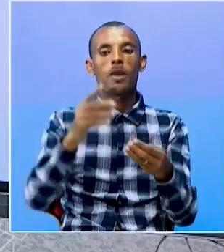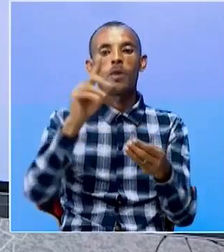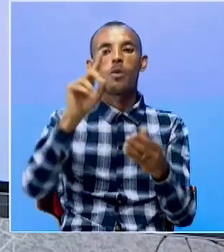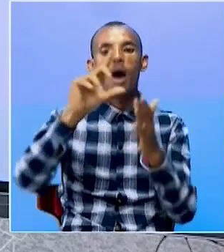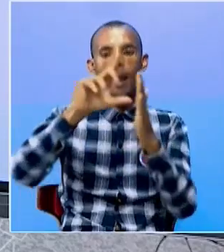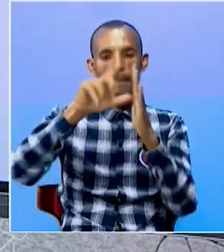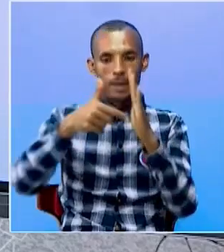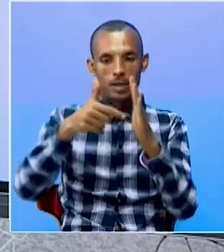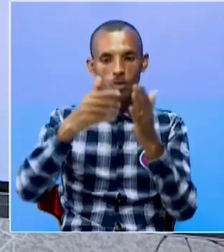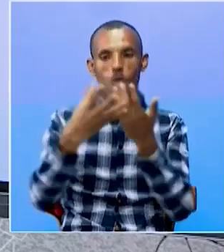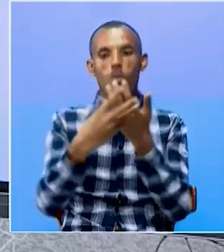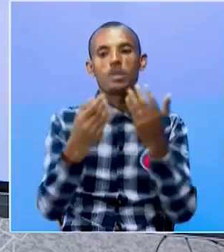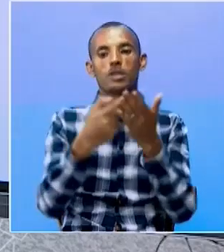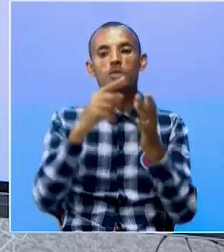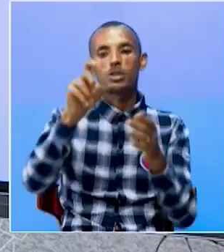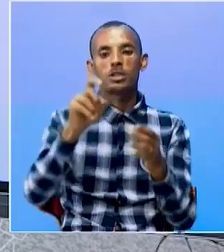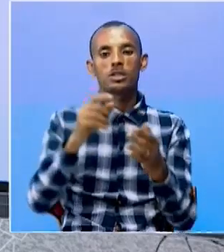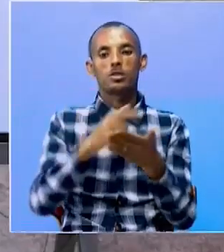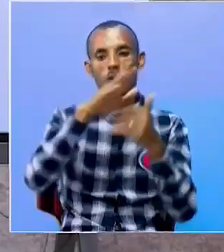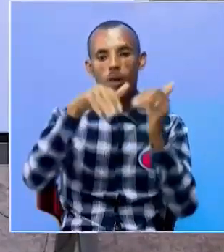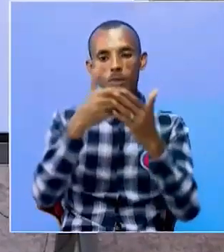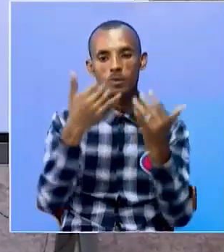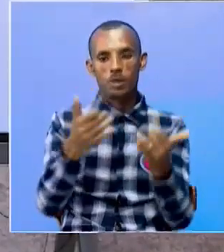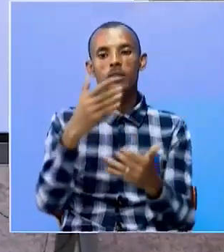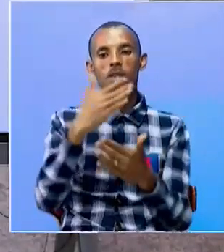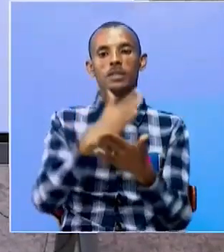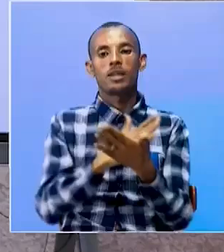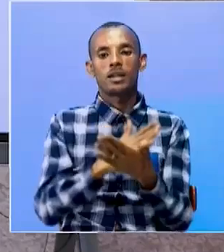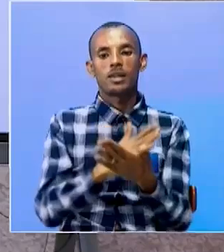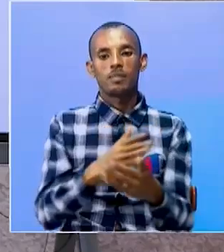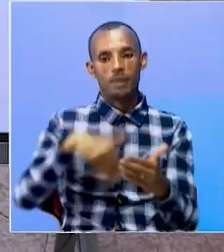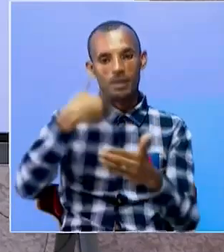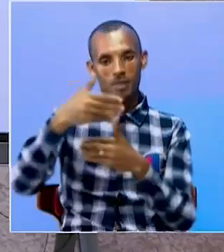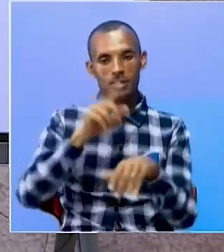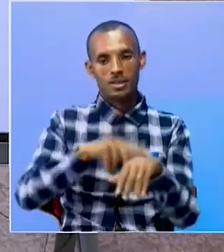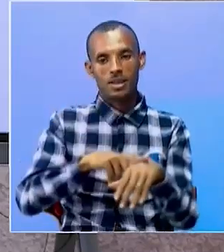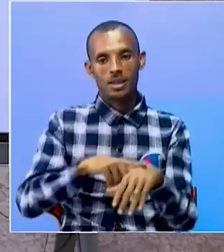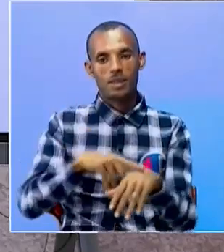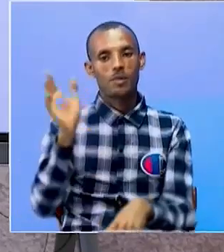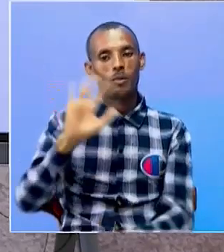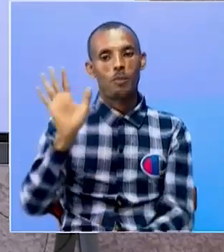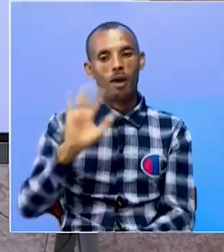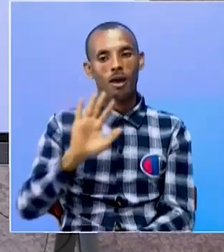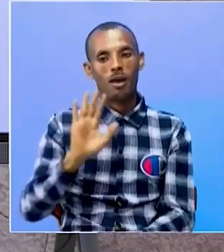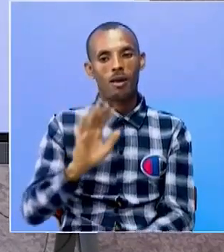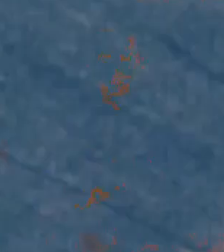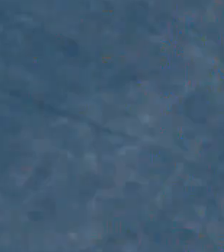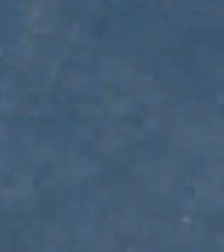copy the question. This is all about today's lesson. Until next lesson, goodbye.